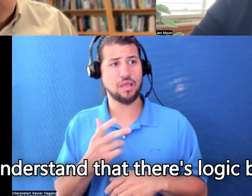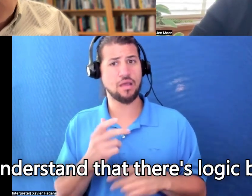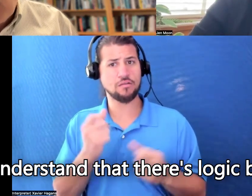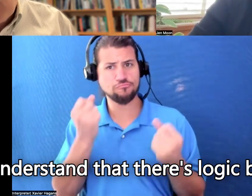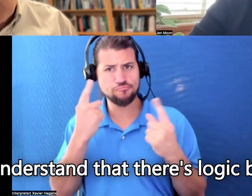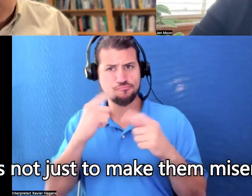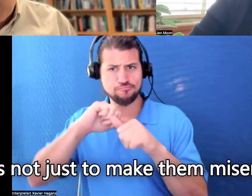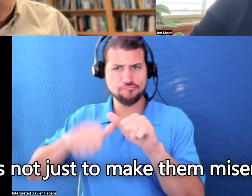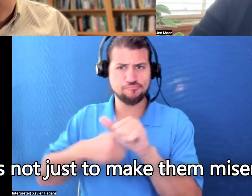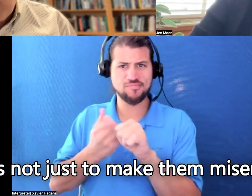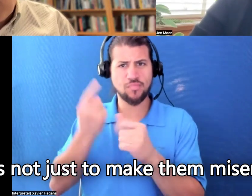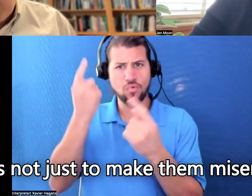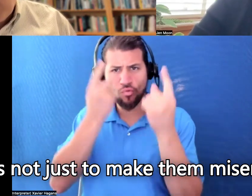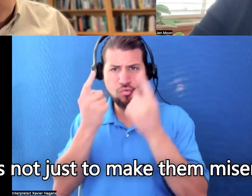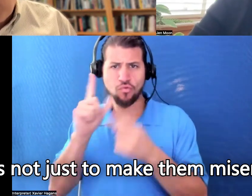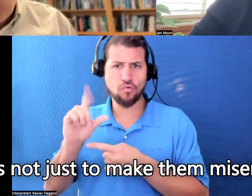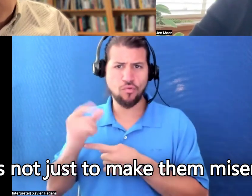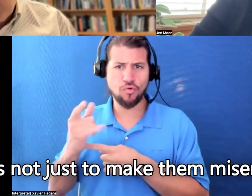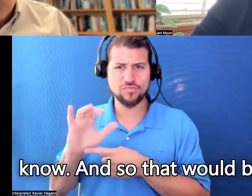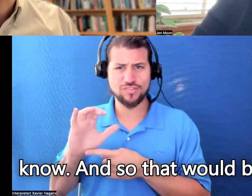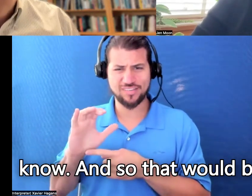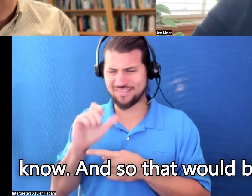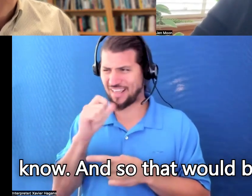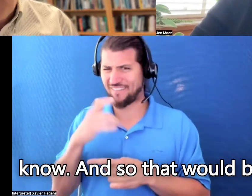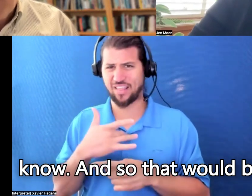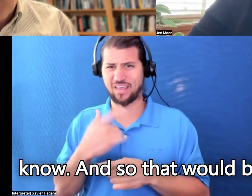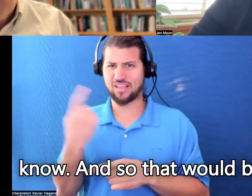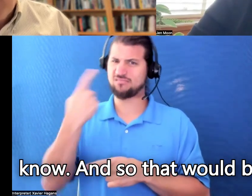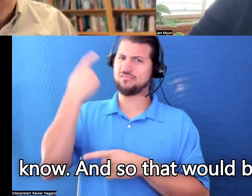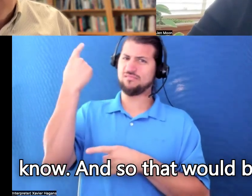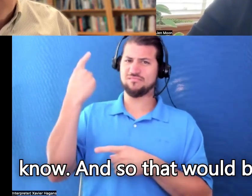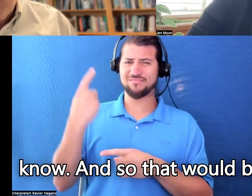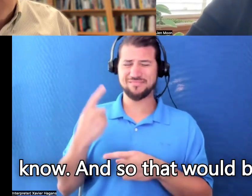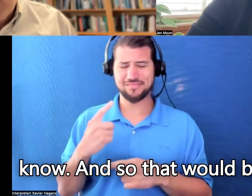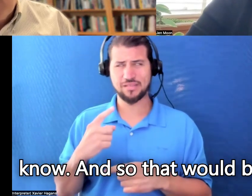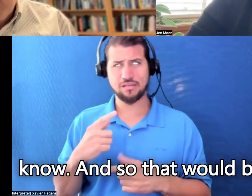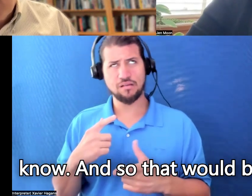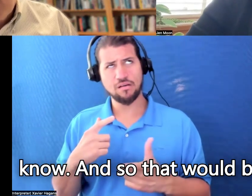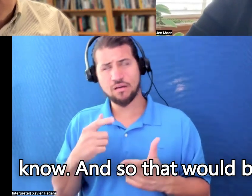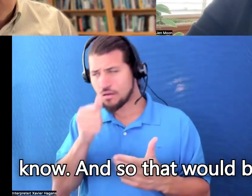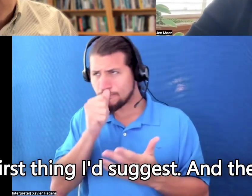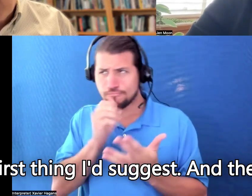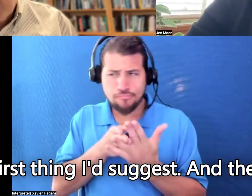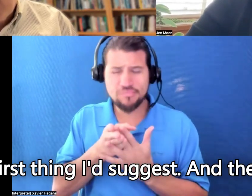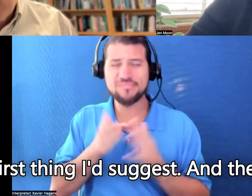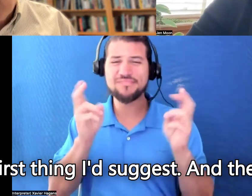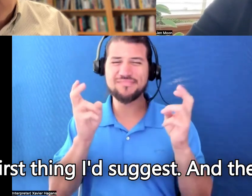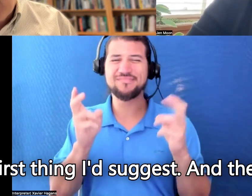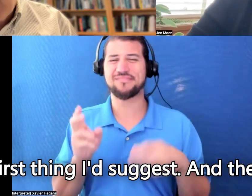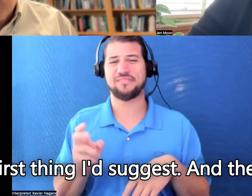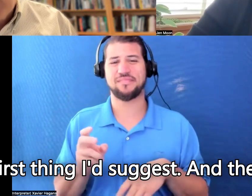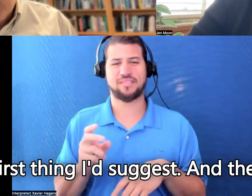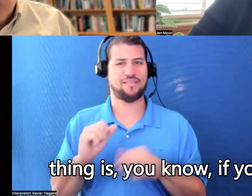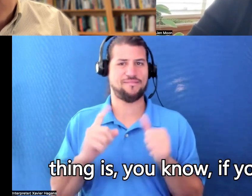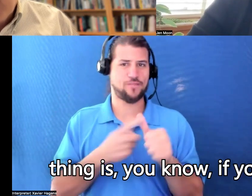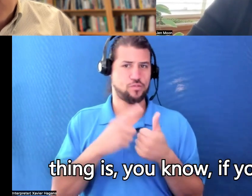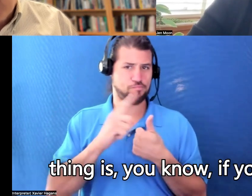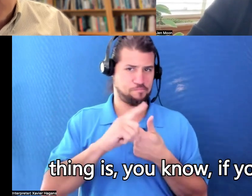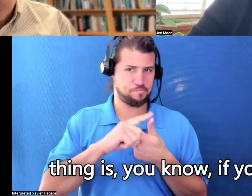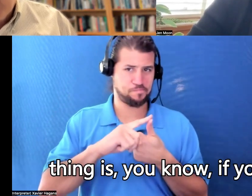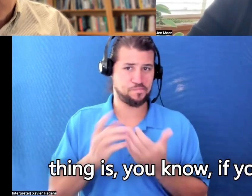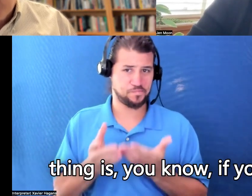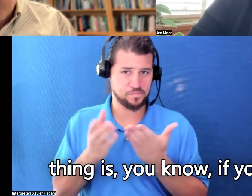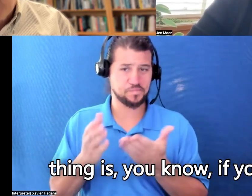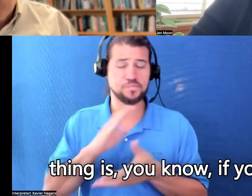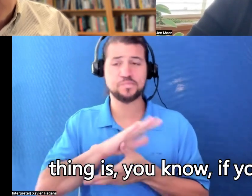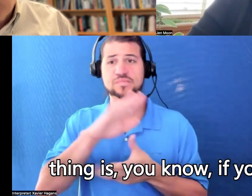there's logic behind it. It's not just to make them miserable, you know. And so that would be the first thing I'd suggest. And the second thing is,